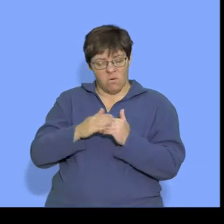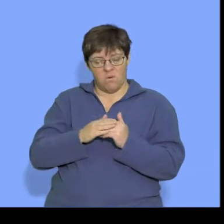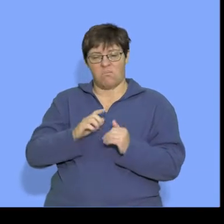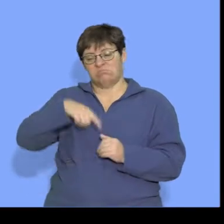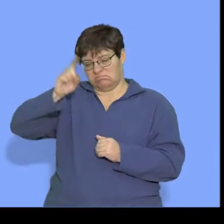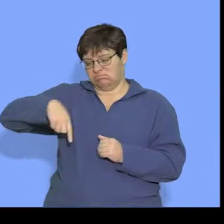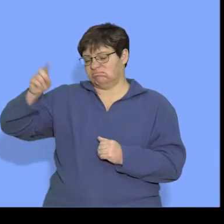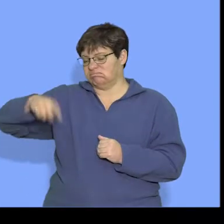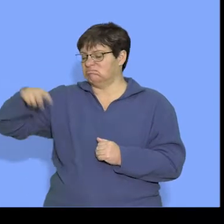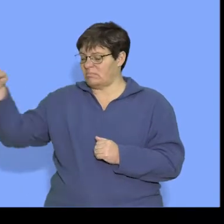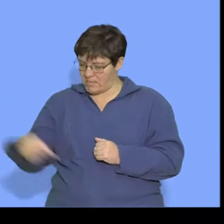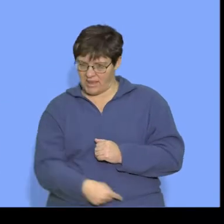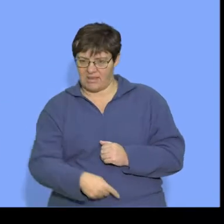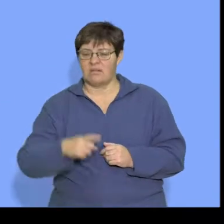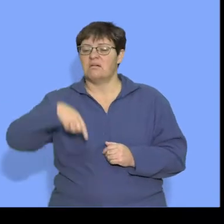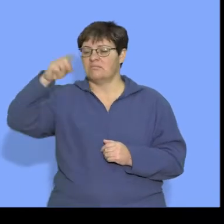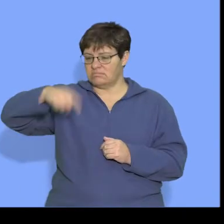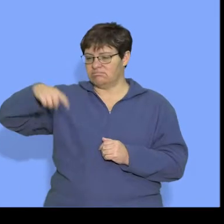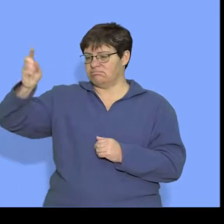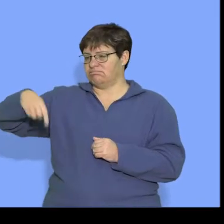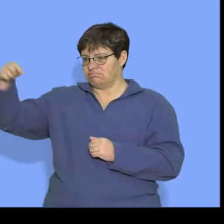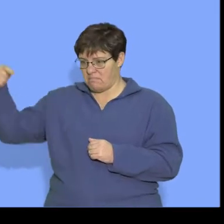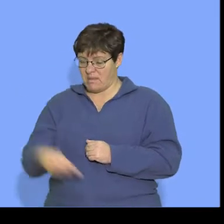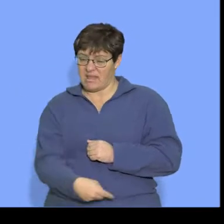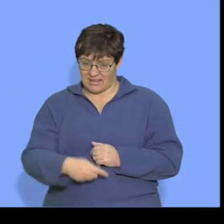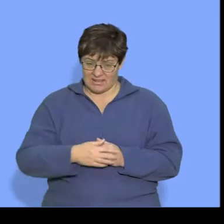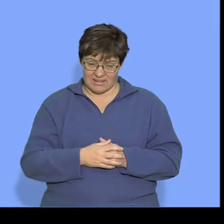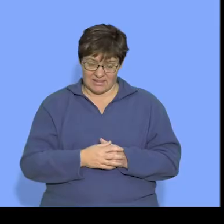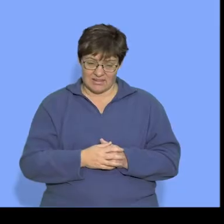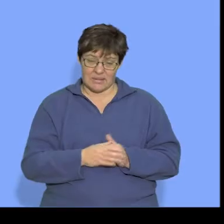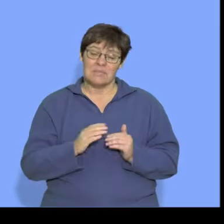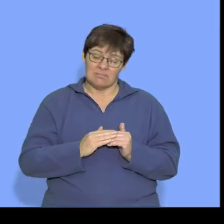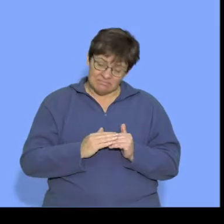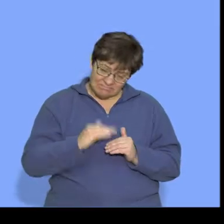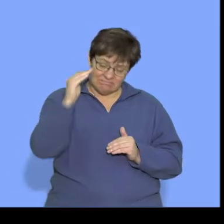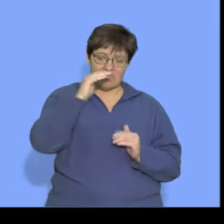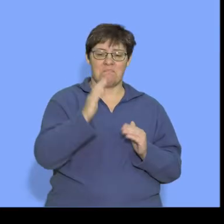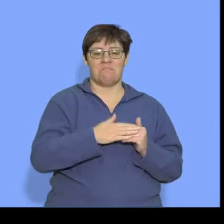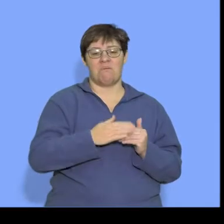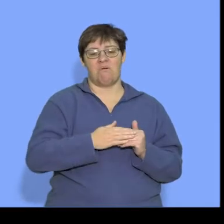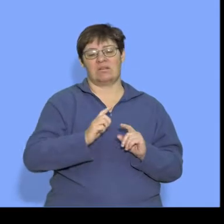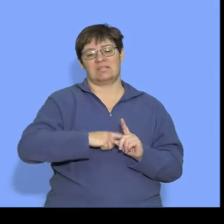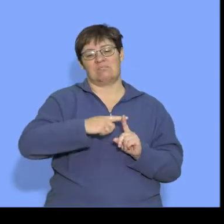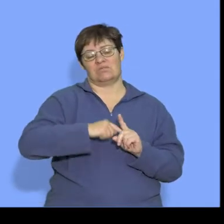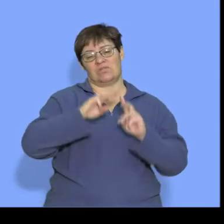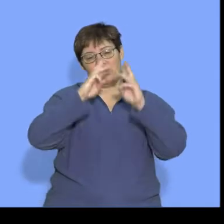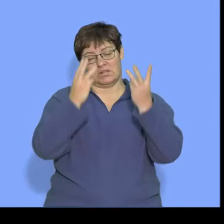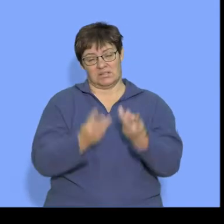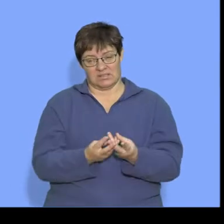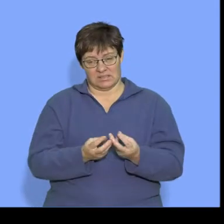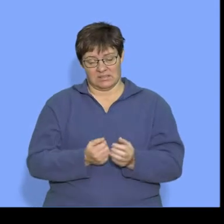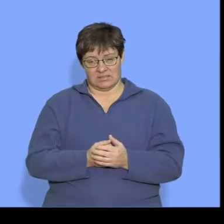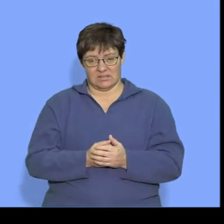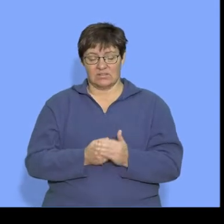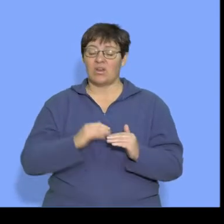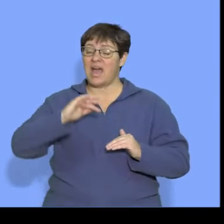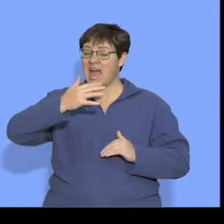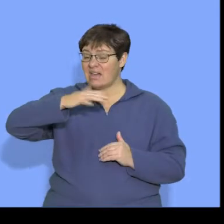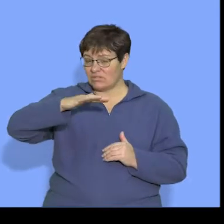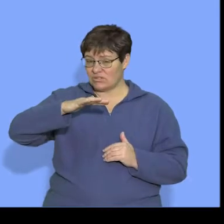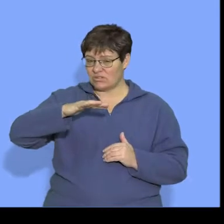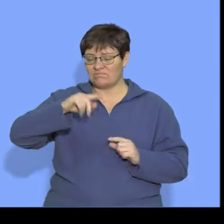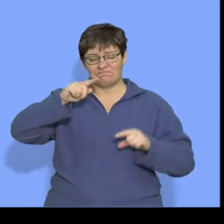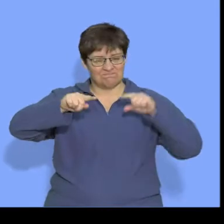is reflected back onto the surface of the Earth, increasing the temperature and the average temperature around various